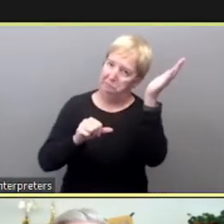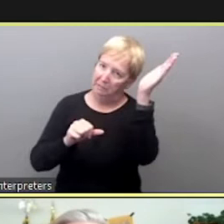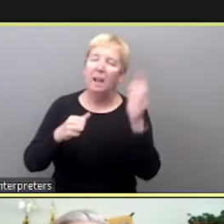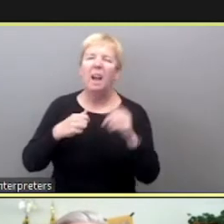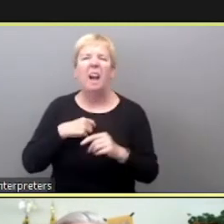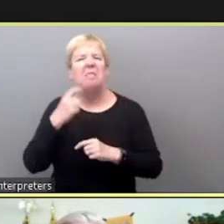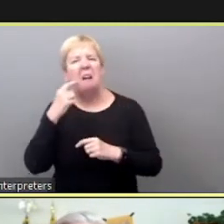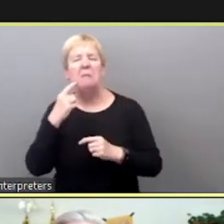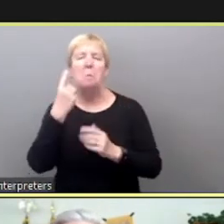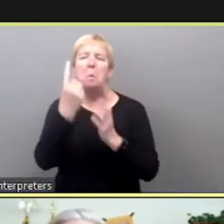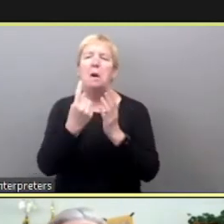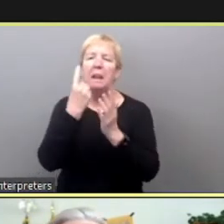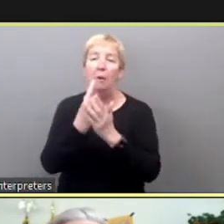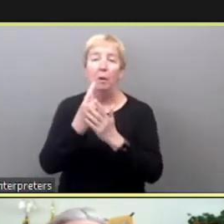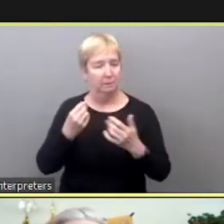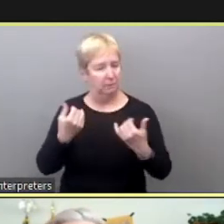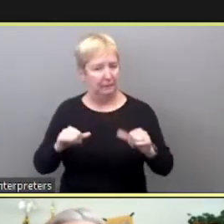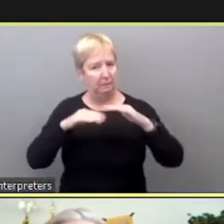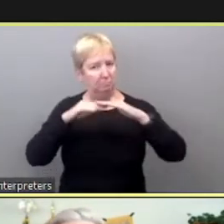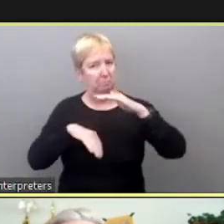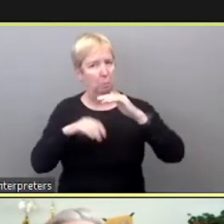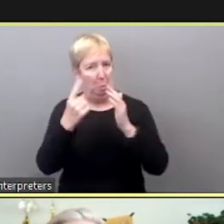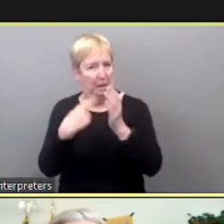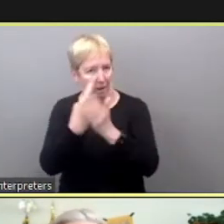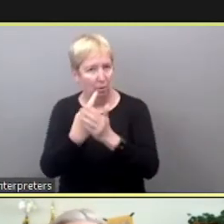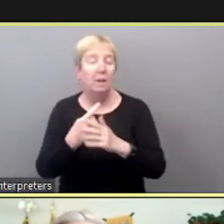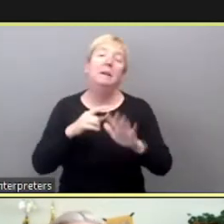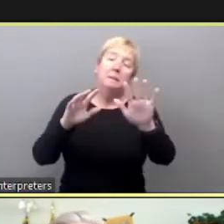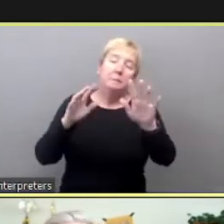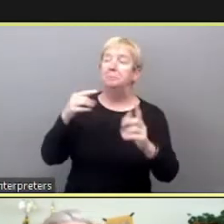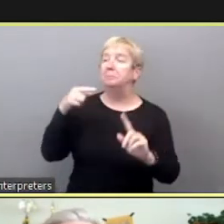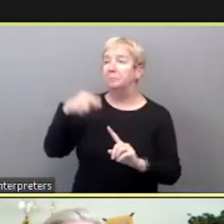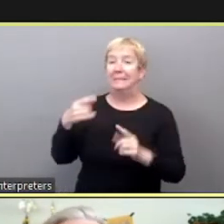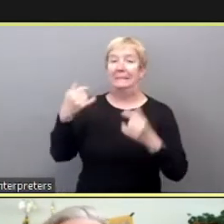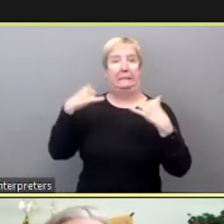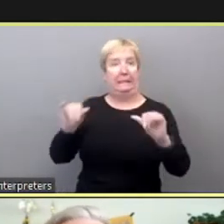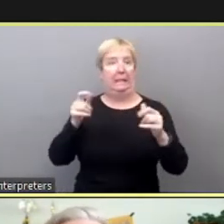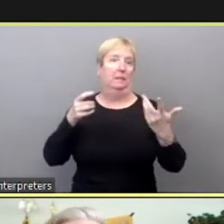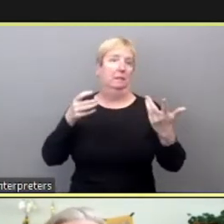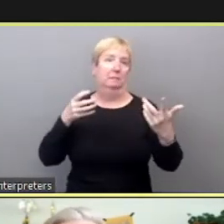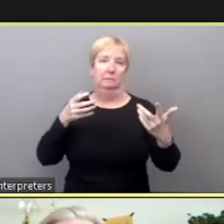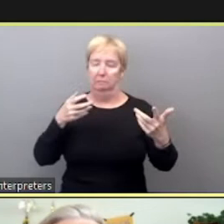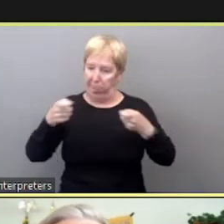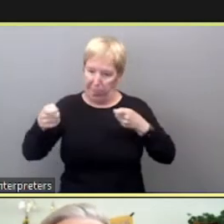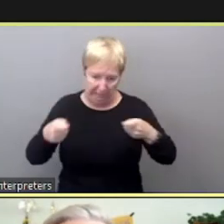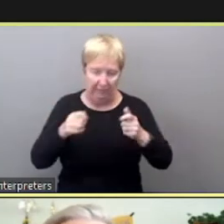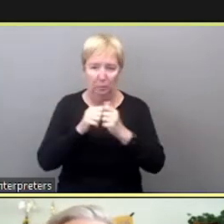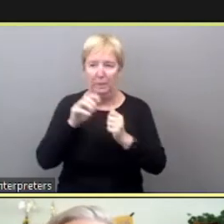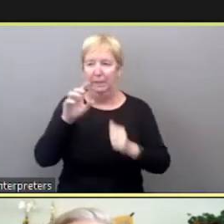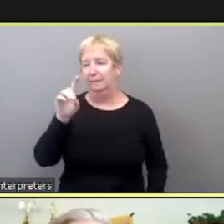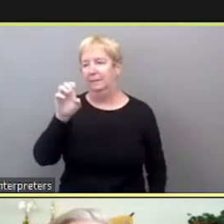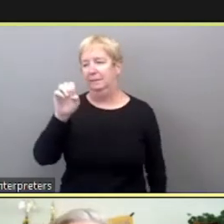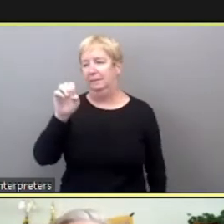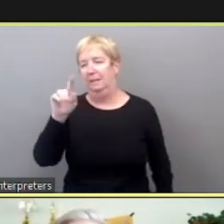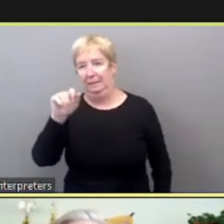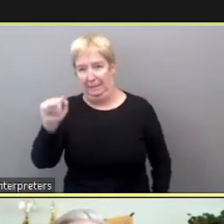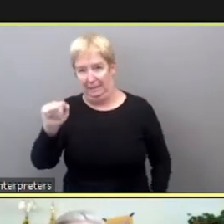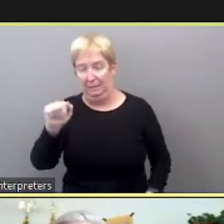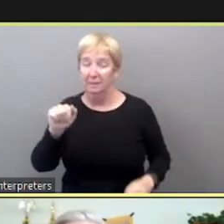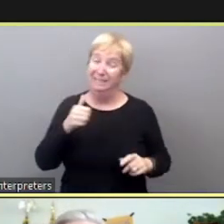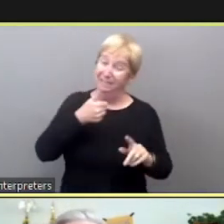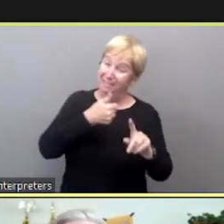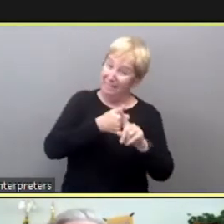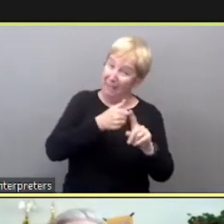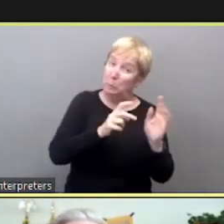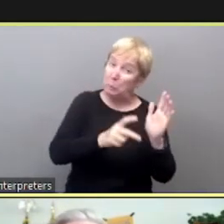of cases. It's at least twice as infectious. So we all need to be at least twice as careful,